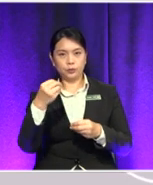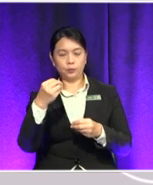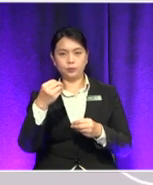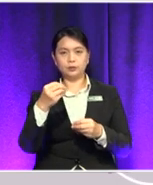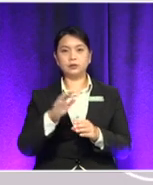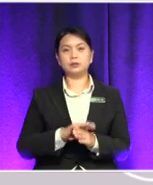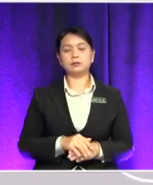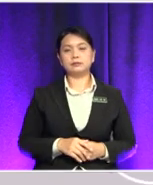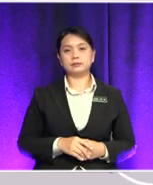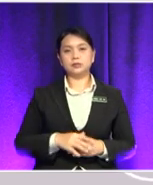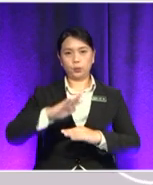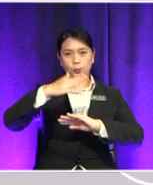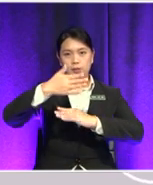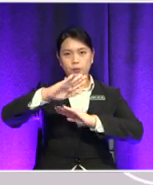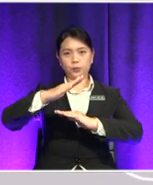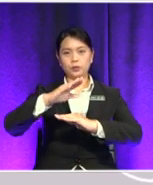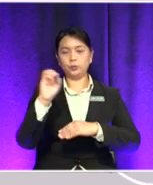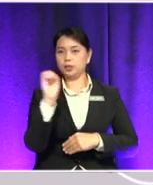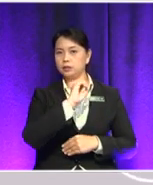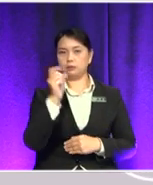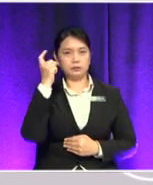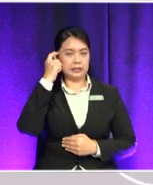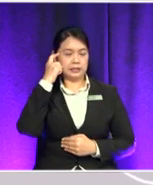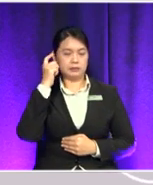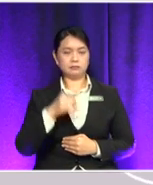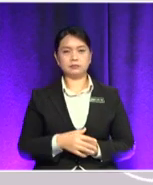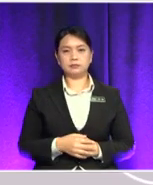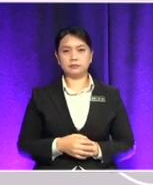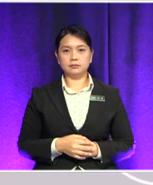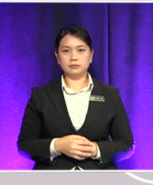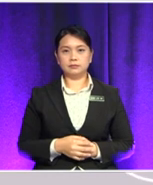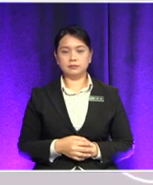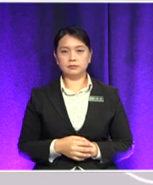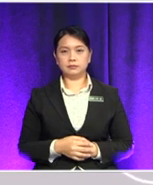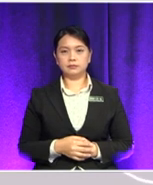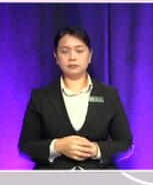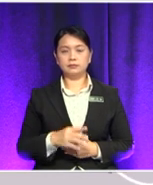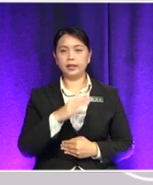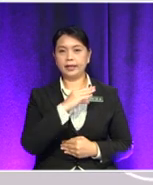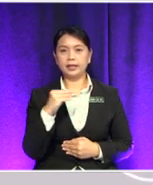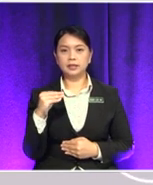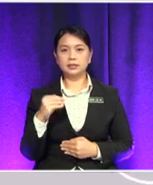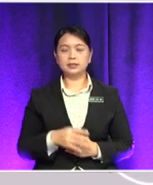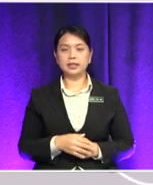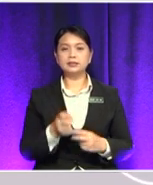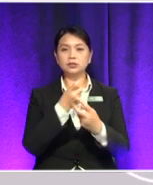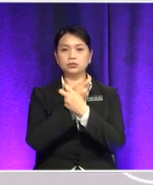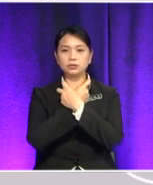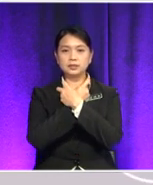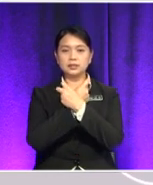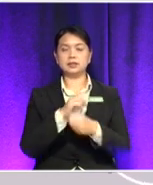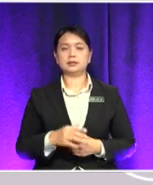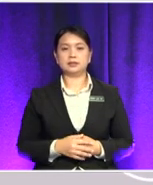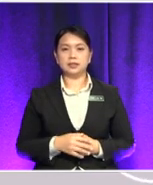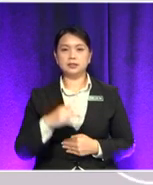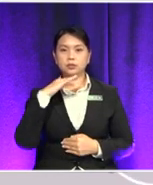their actions. Then, toxic chemicals in the trash may also contaminate water system. That can be dangerous. That